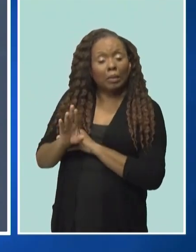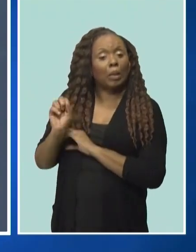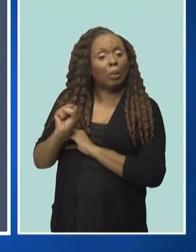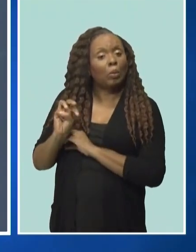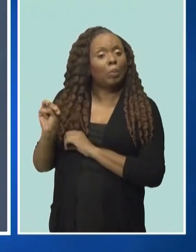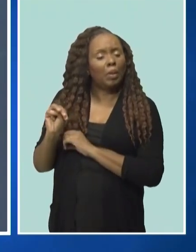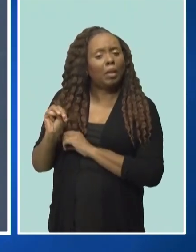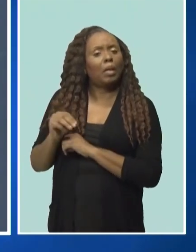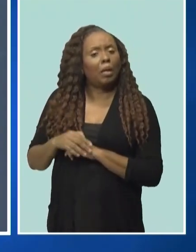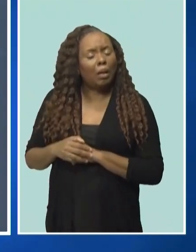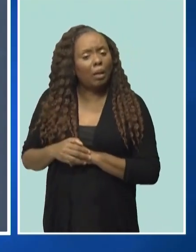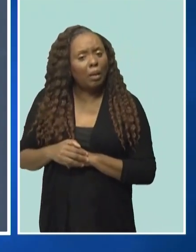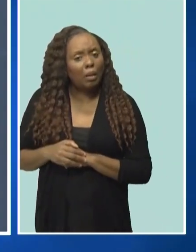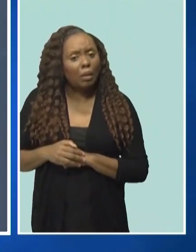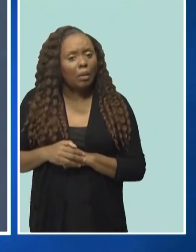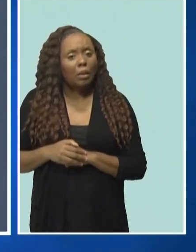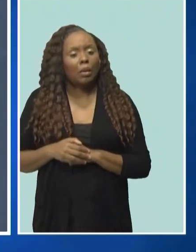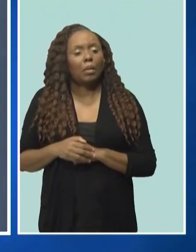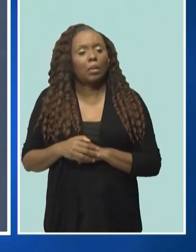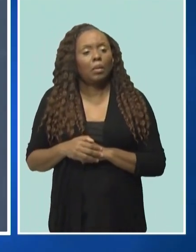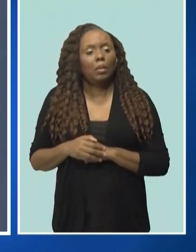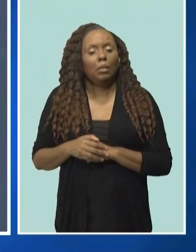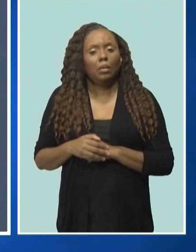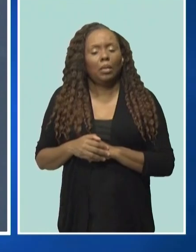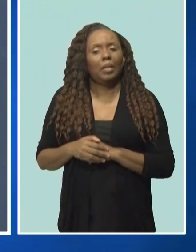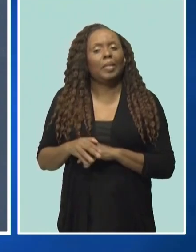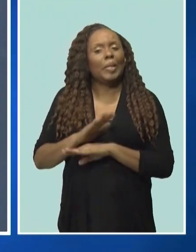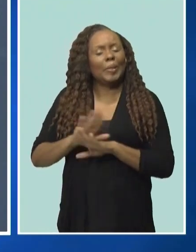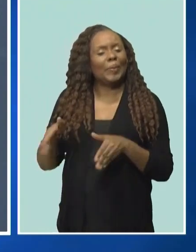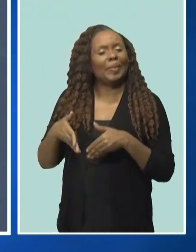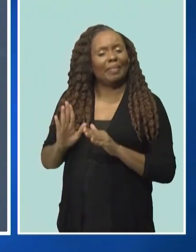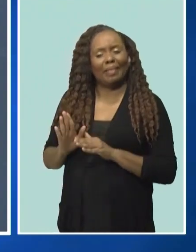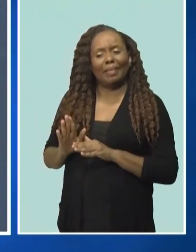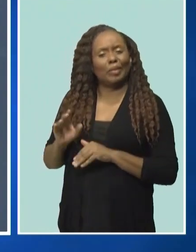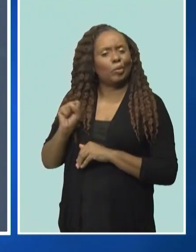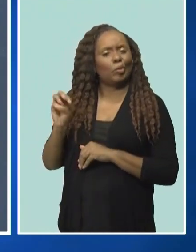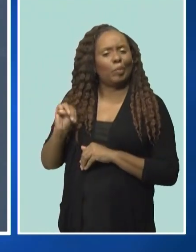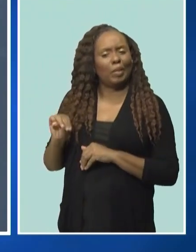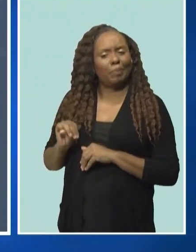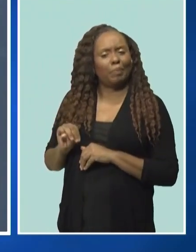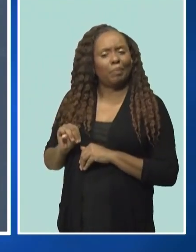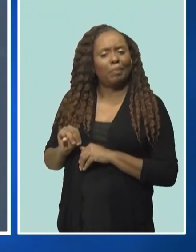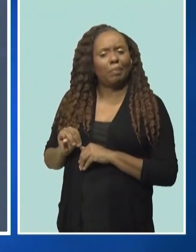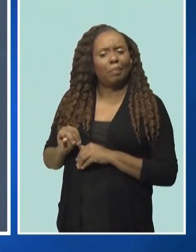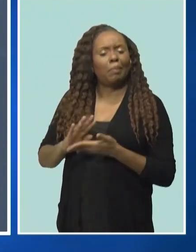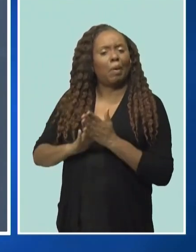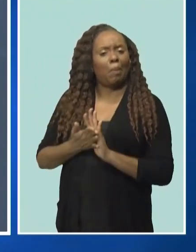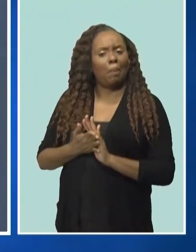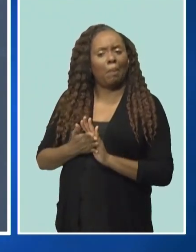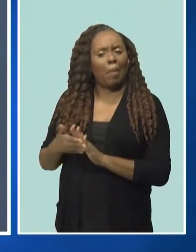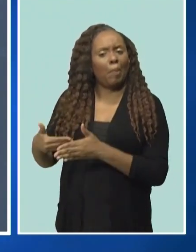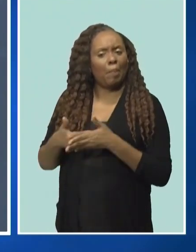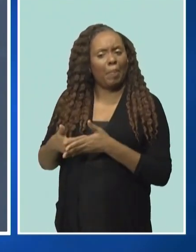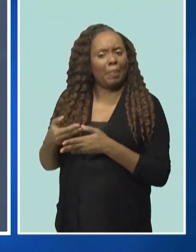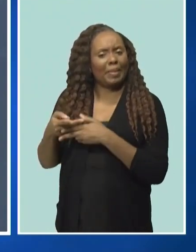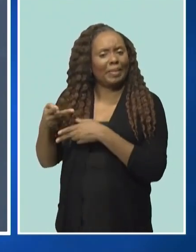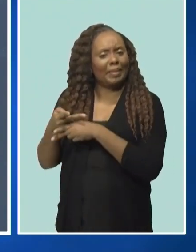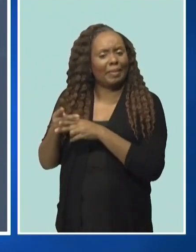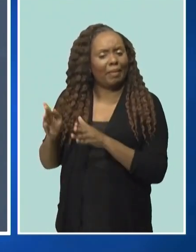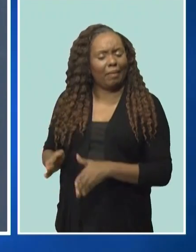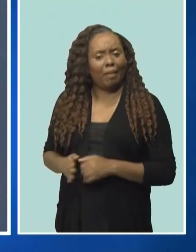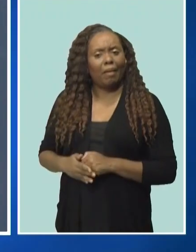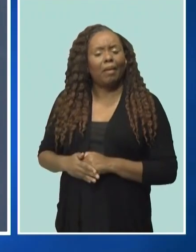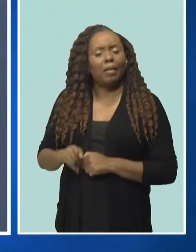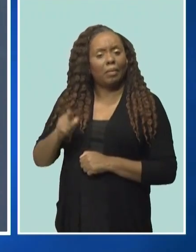media. Do not use it as a babysitter for your children. You need to know what your children